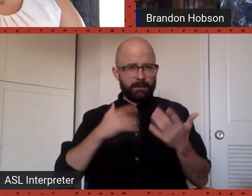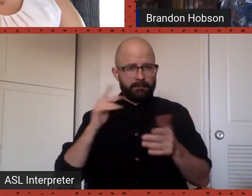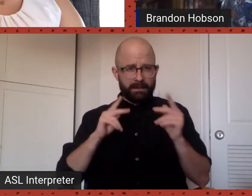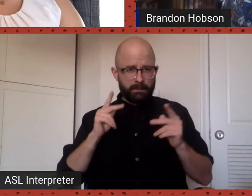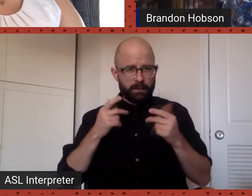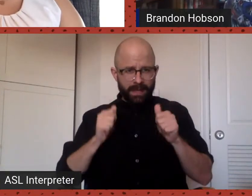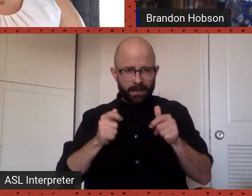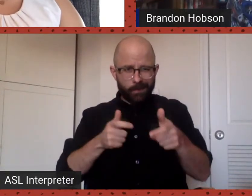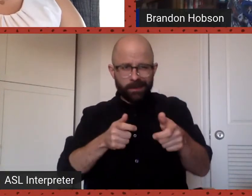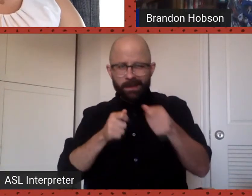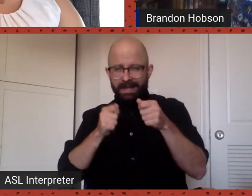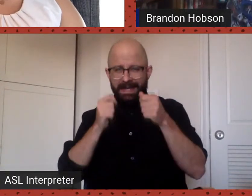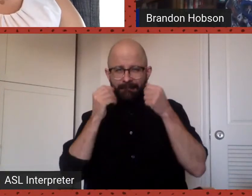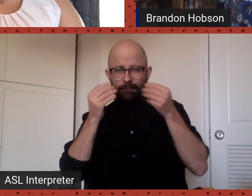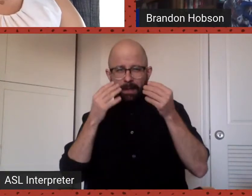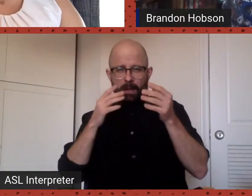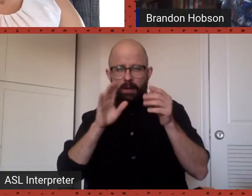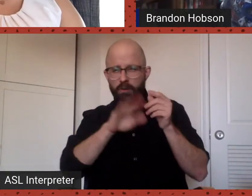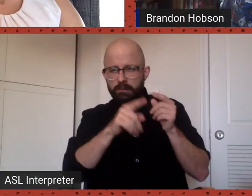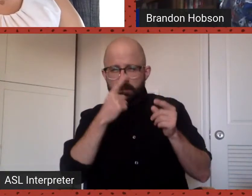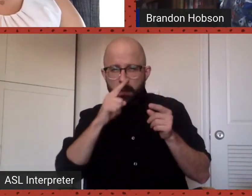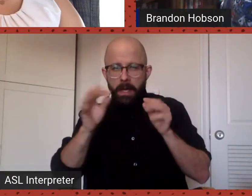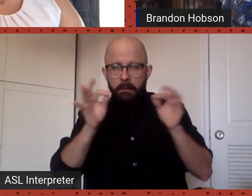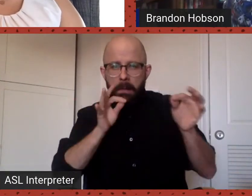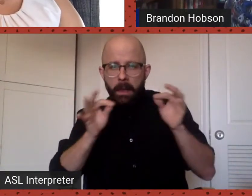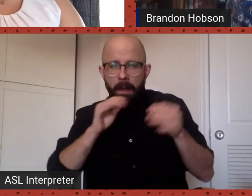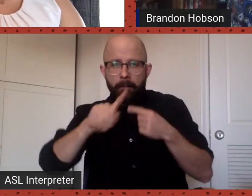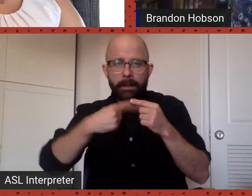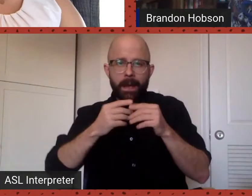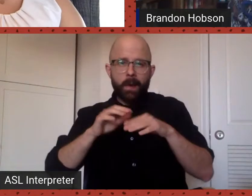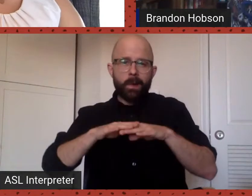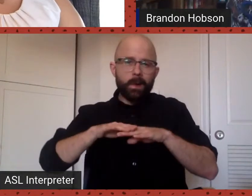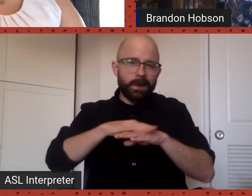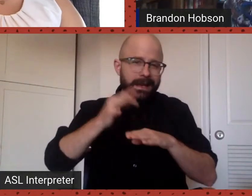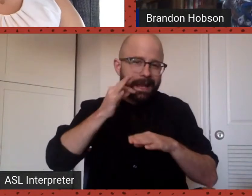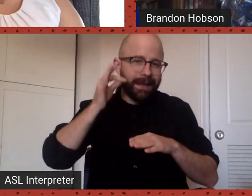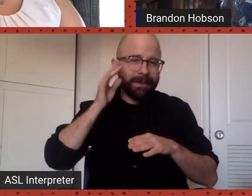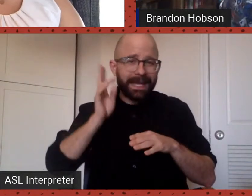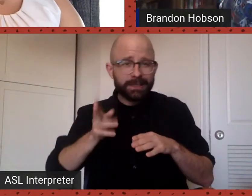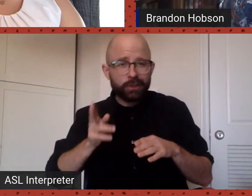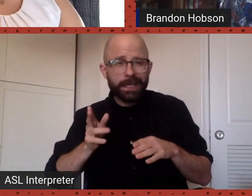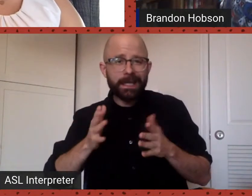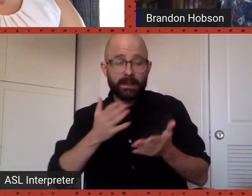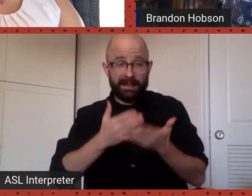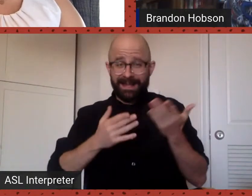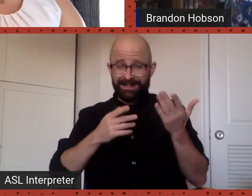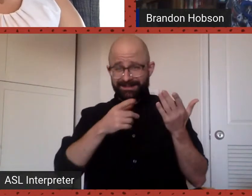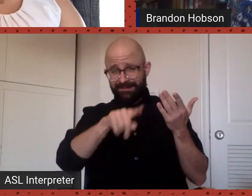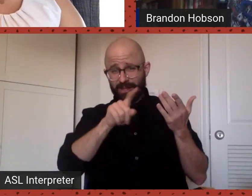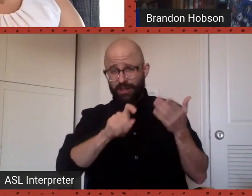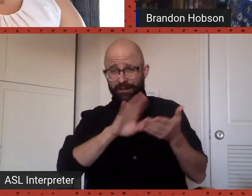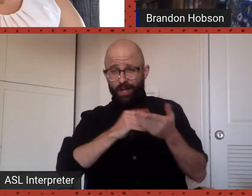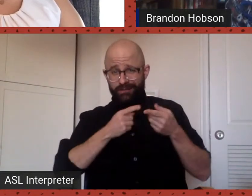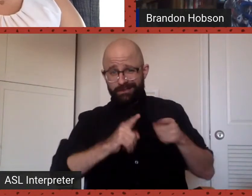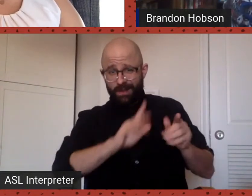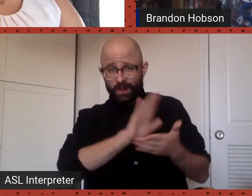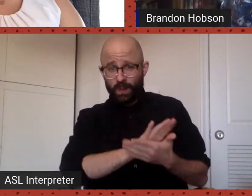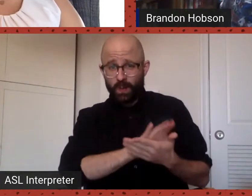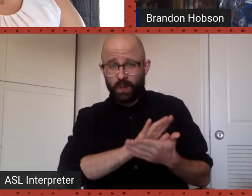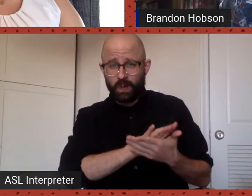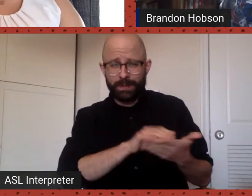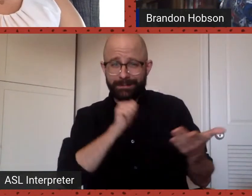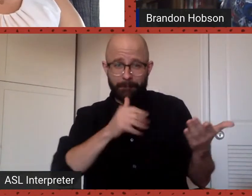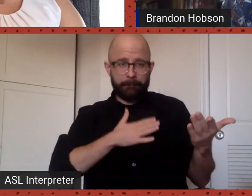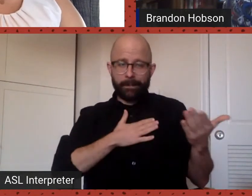to explain stuff about Native history and stuff that they should have learned in school. And that's not really my job